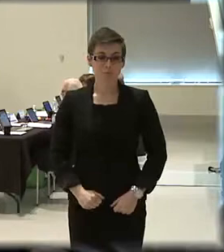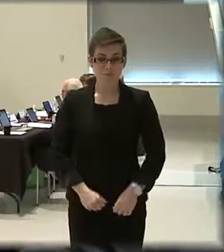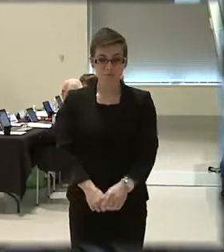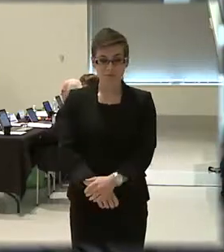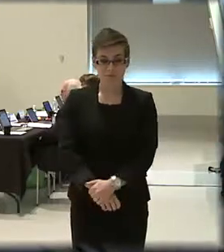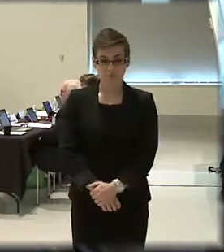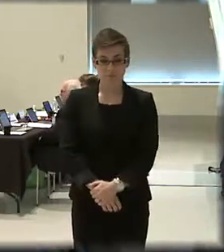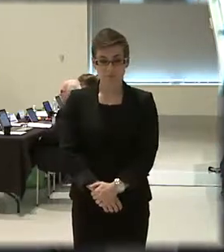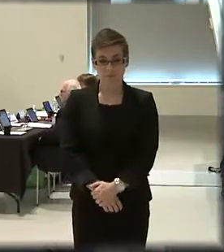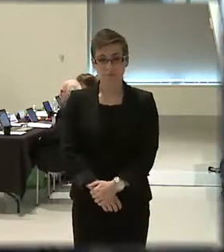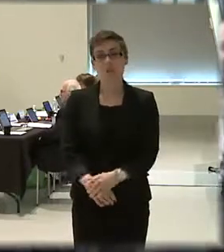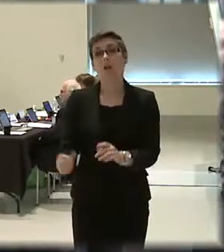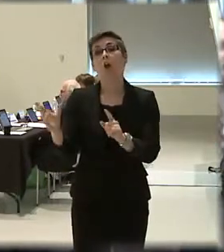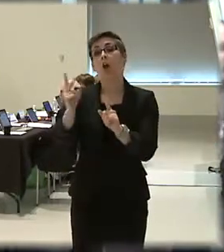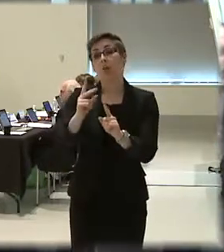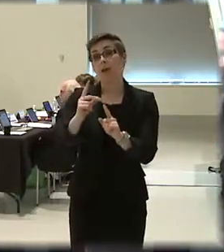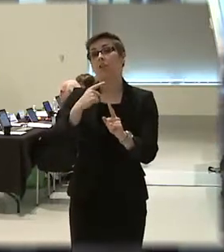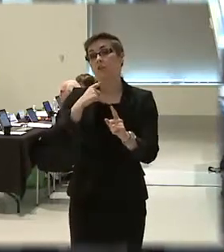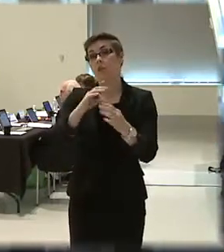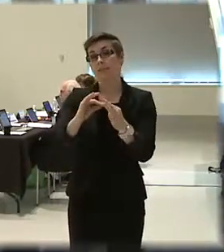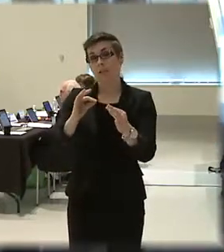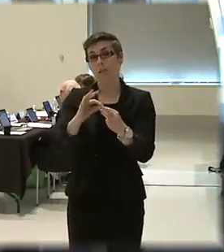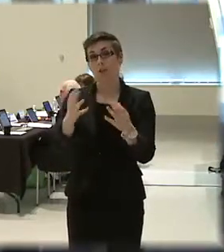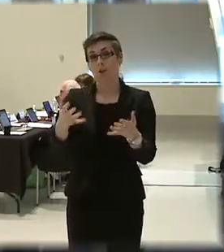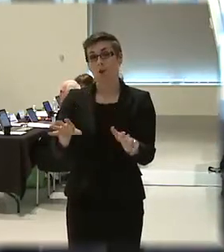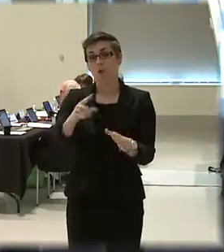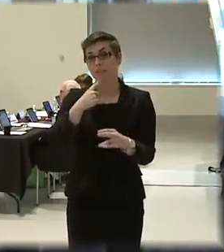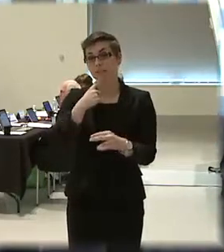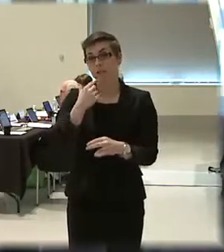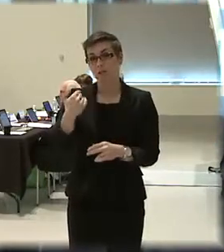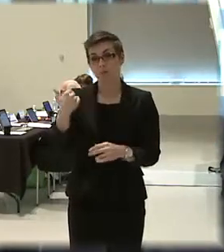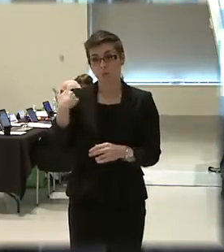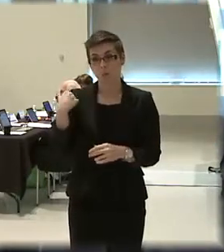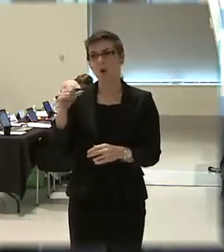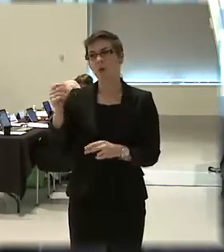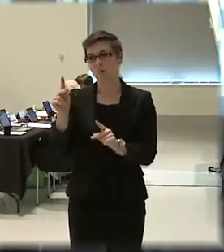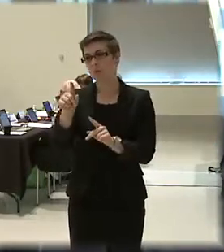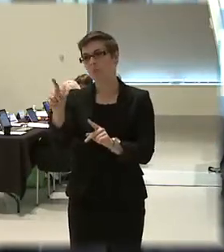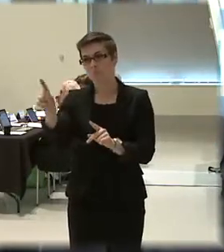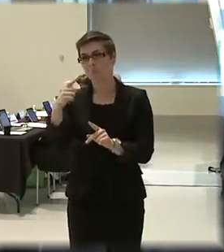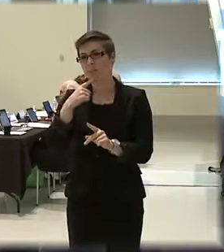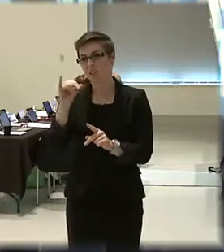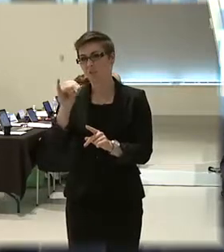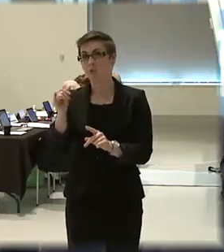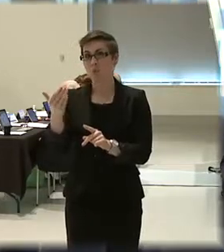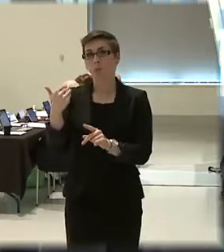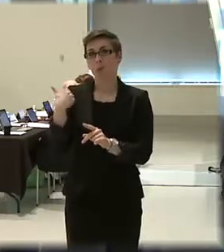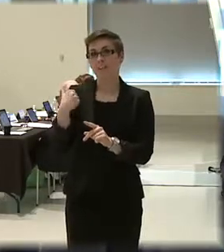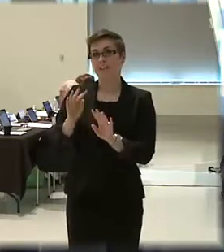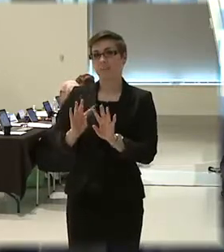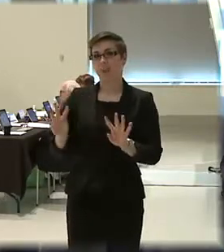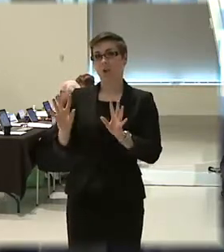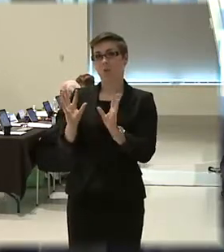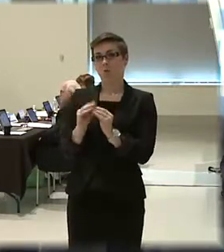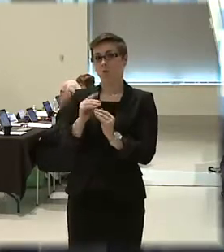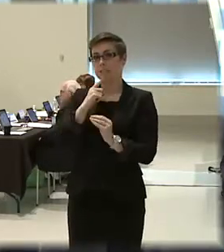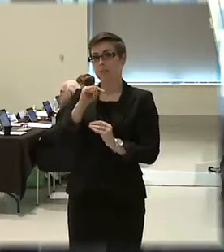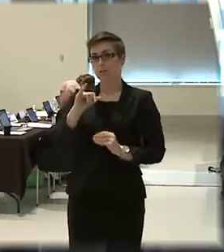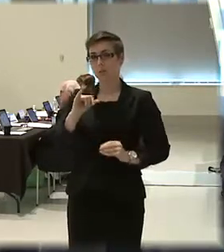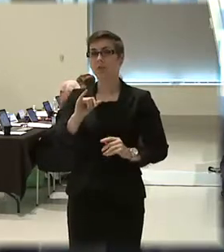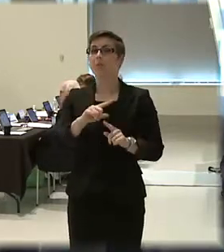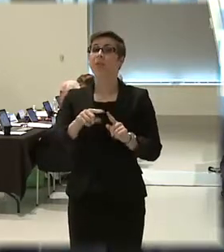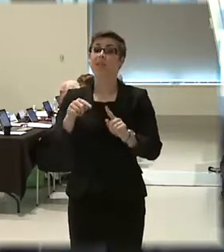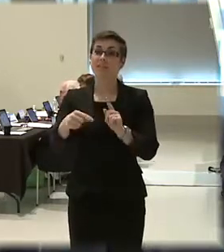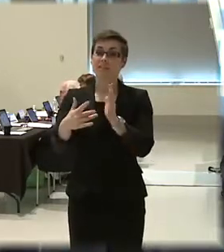I go back to a statement I've made, many people on this panel have made, as well as the previous panel. This technology is